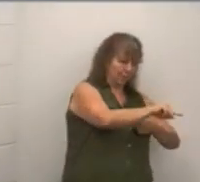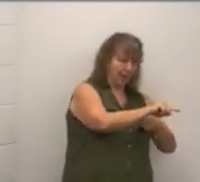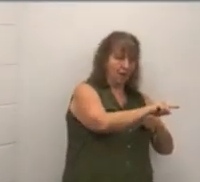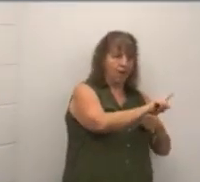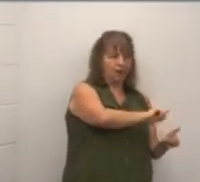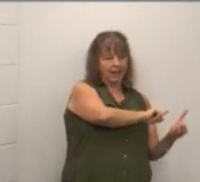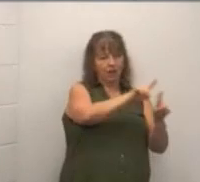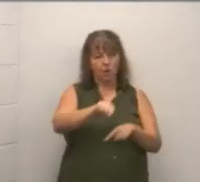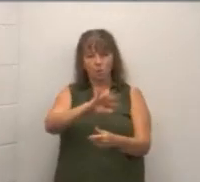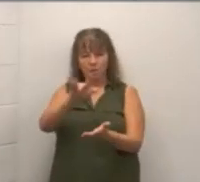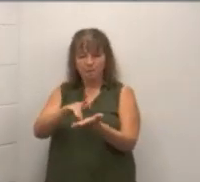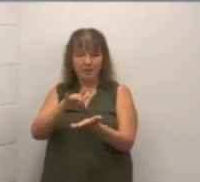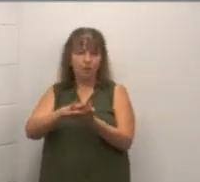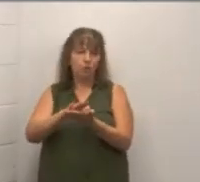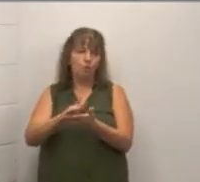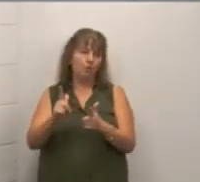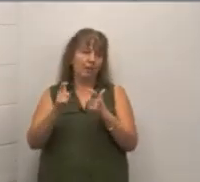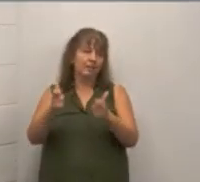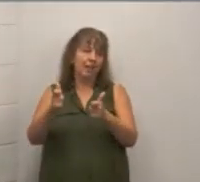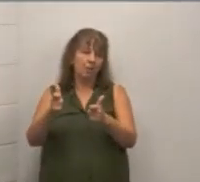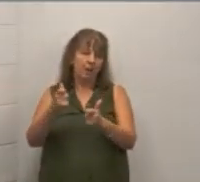attend middle school for acceleration?